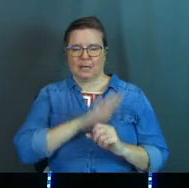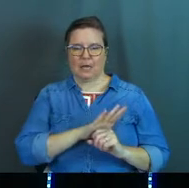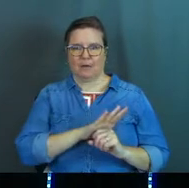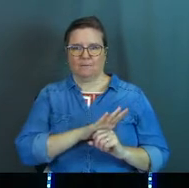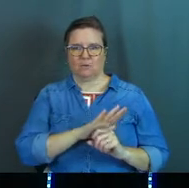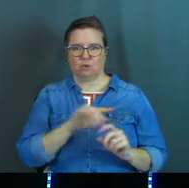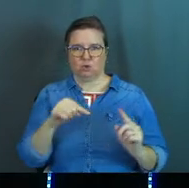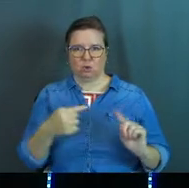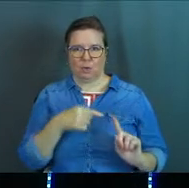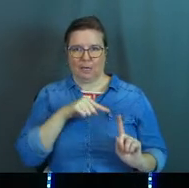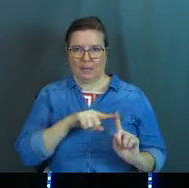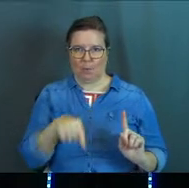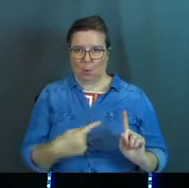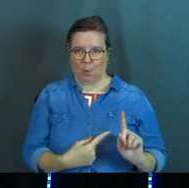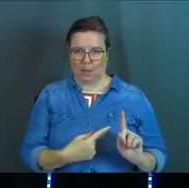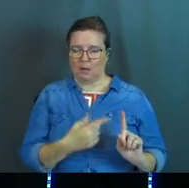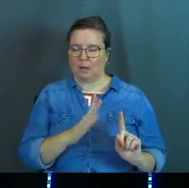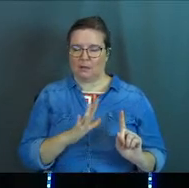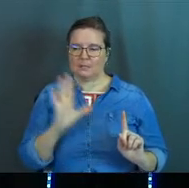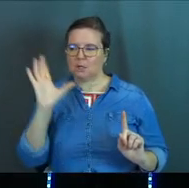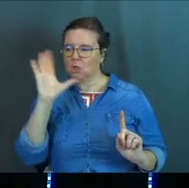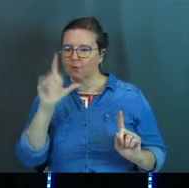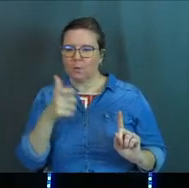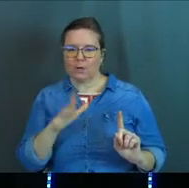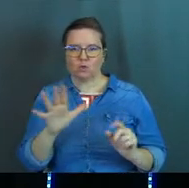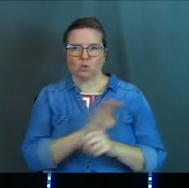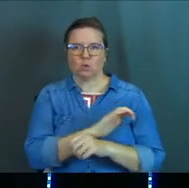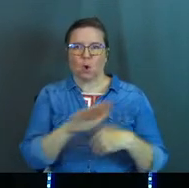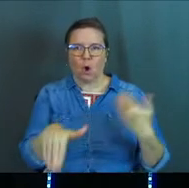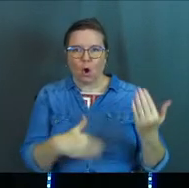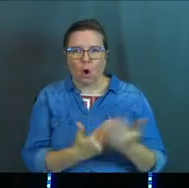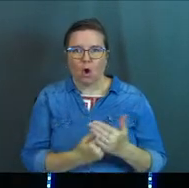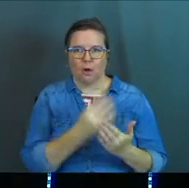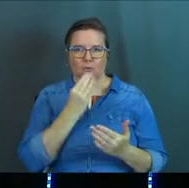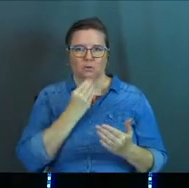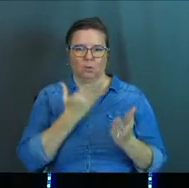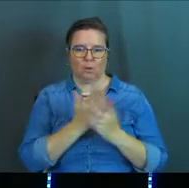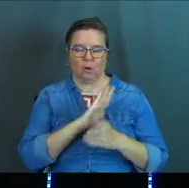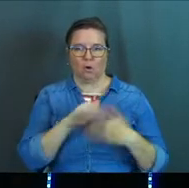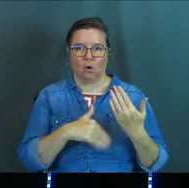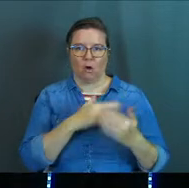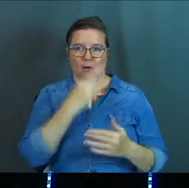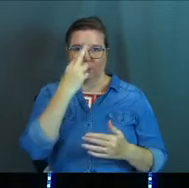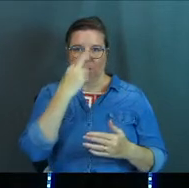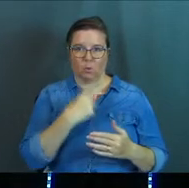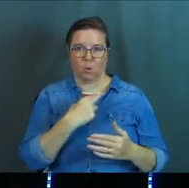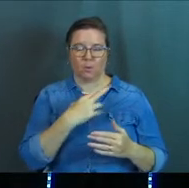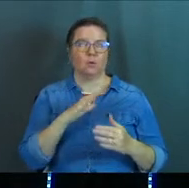lay hands on Mordecai alone. Instead, he looked for a way to destroy all the Jews throughout the entire